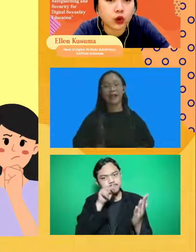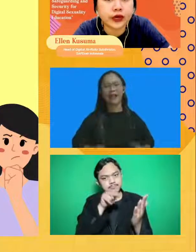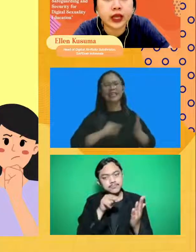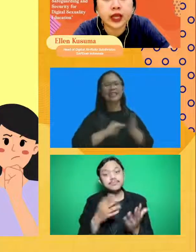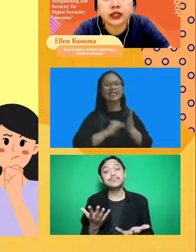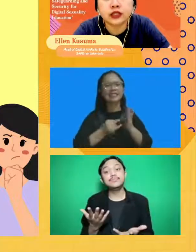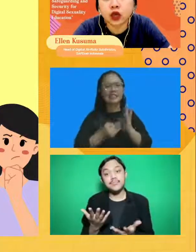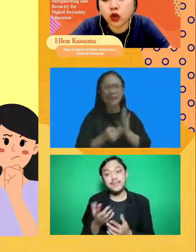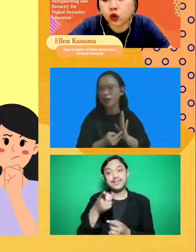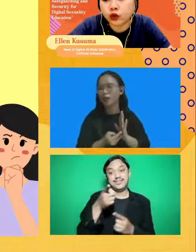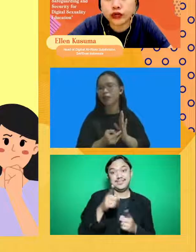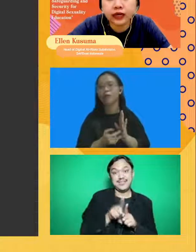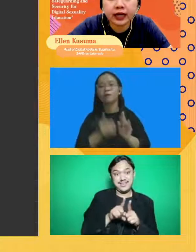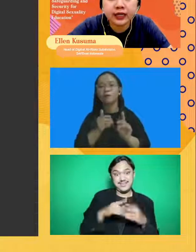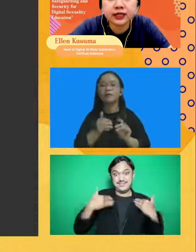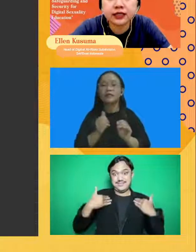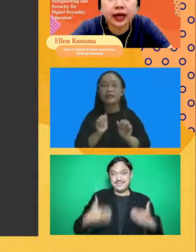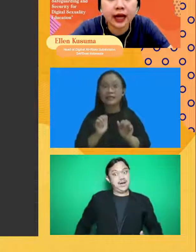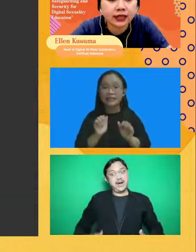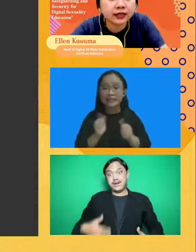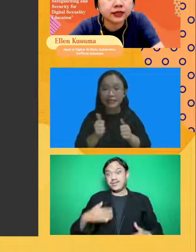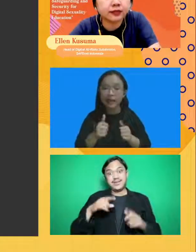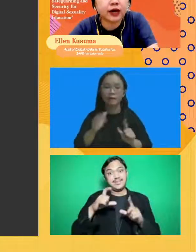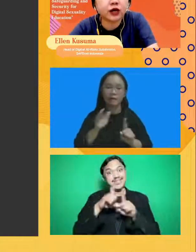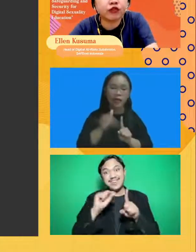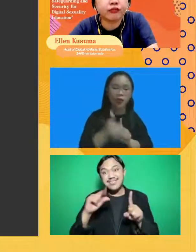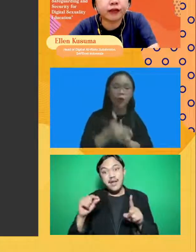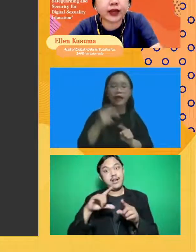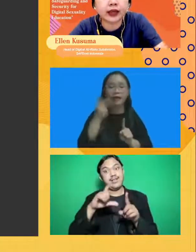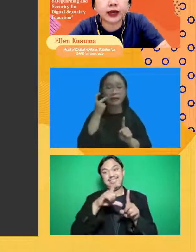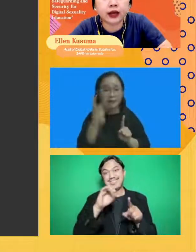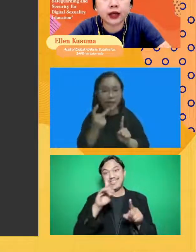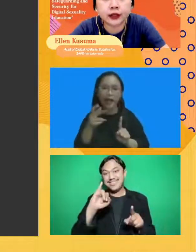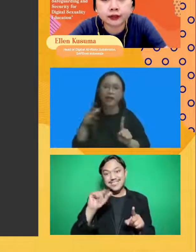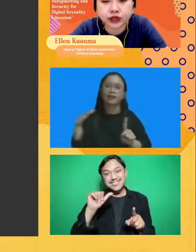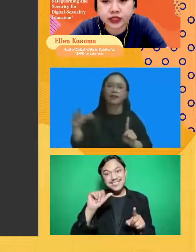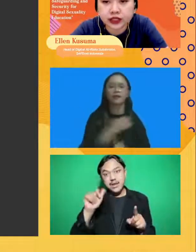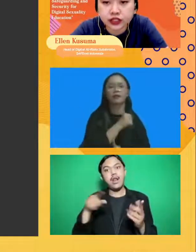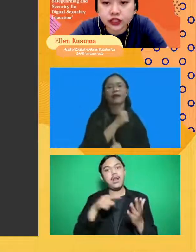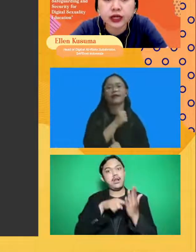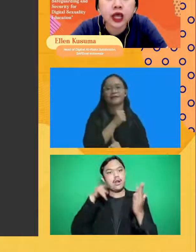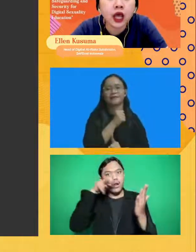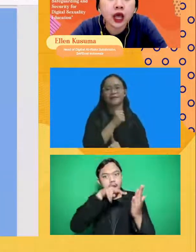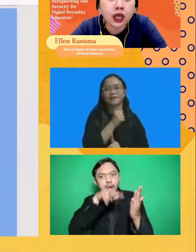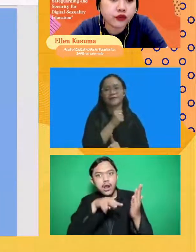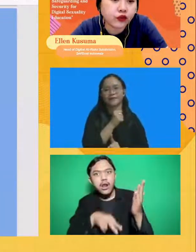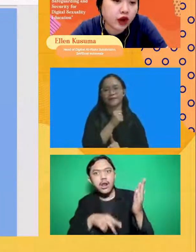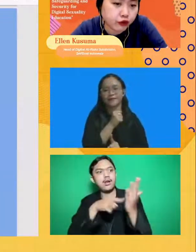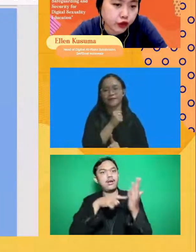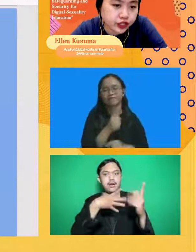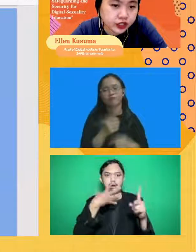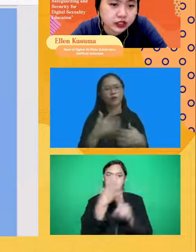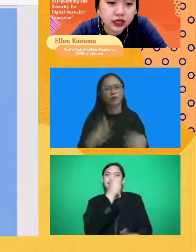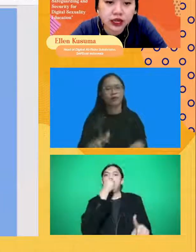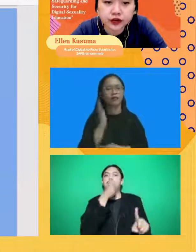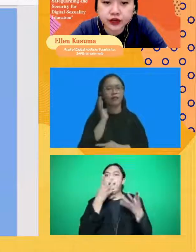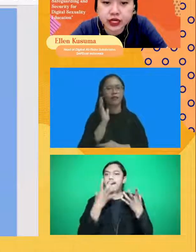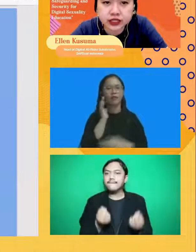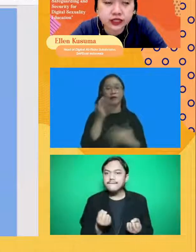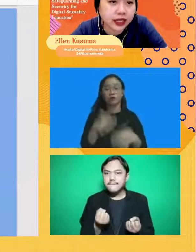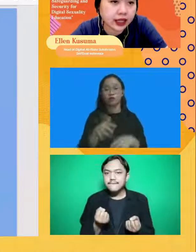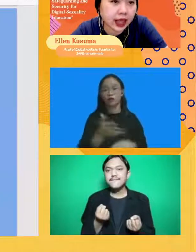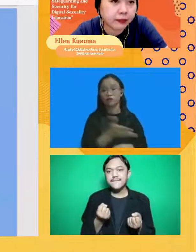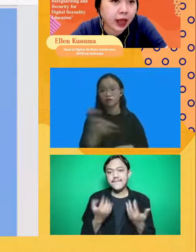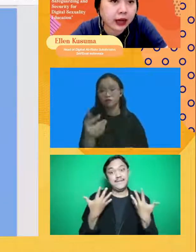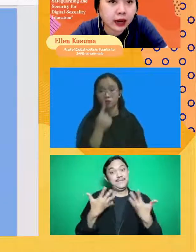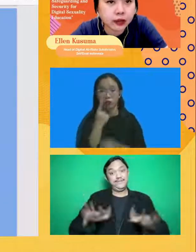so on. So that is the last part of my presentation. If you have questions,